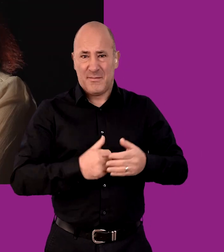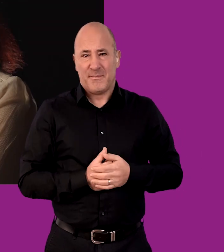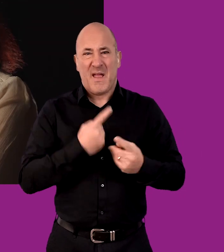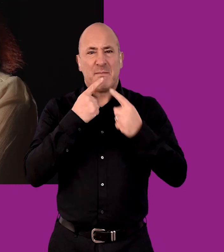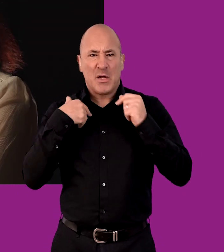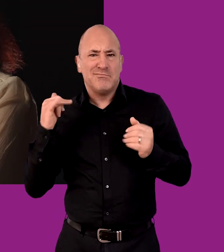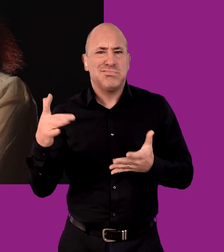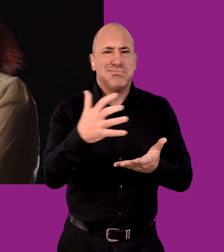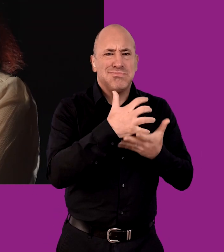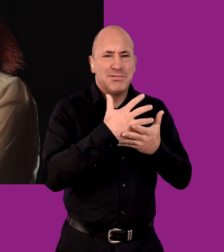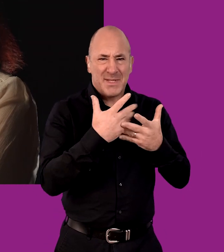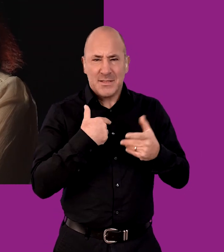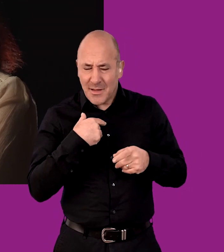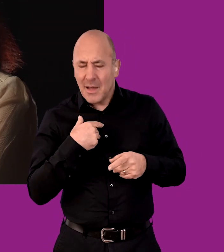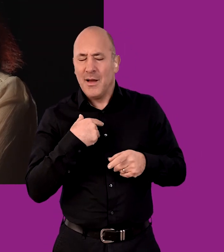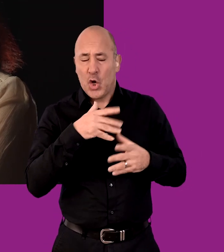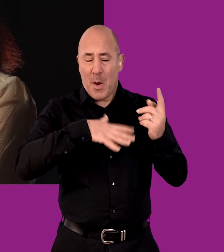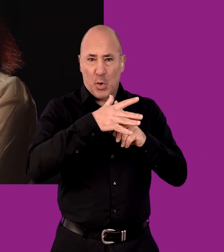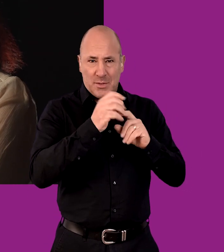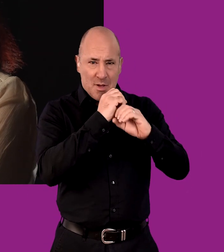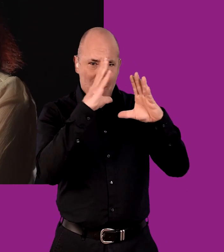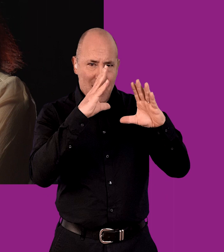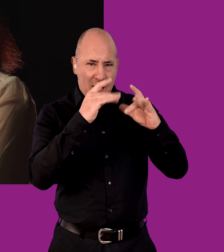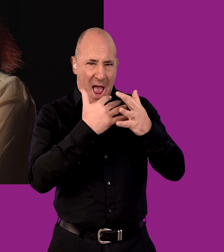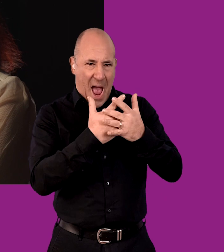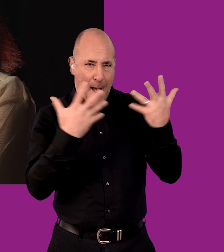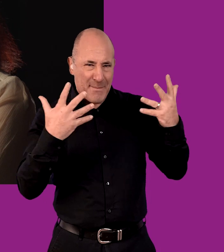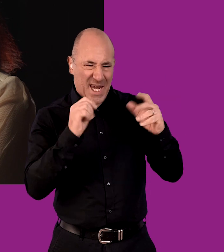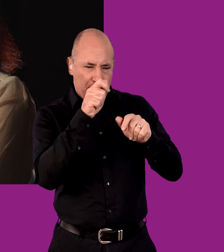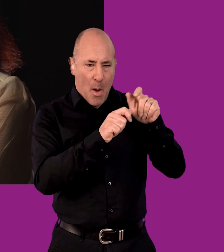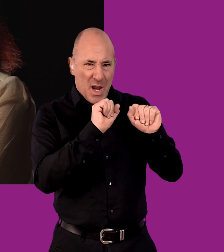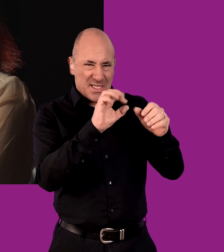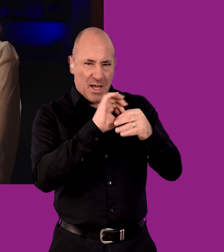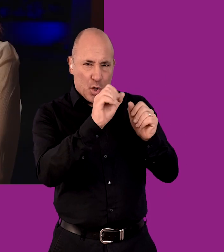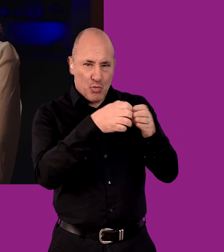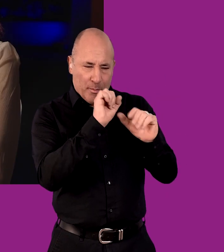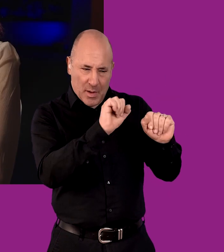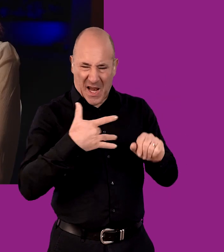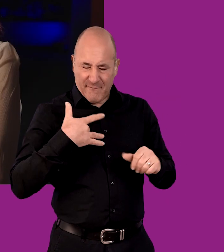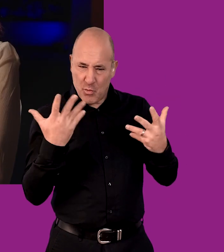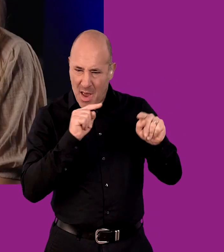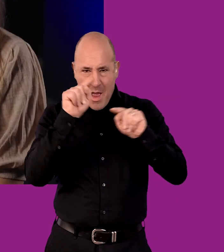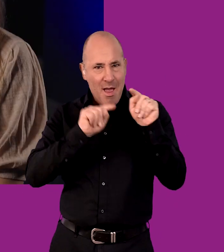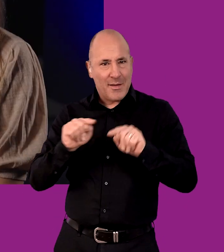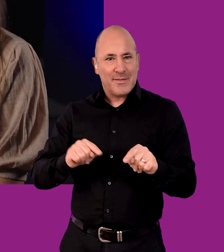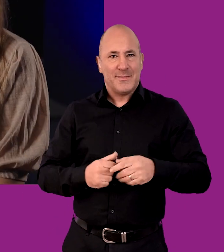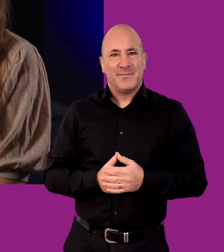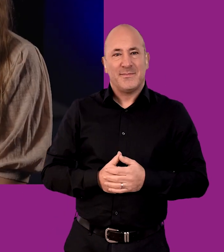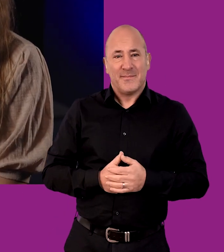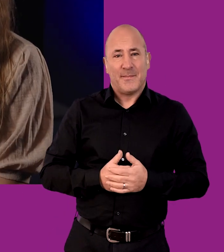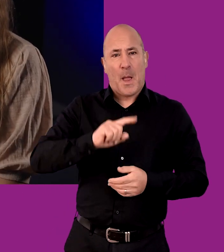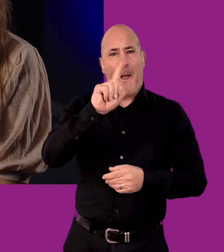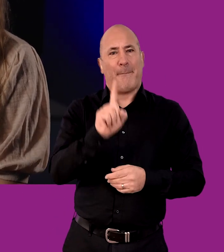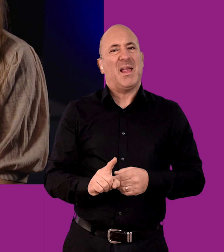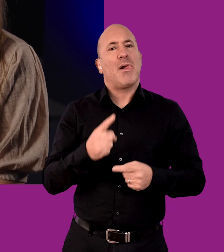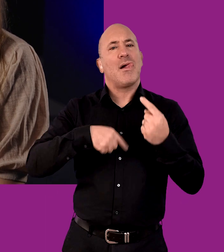The information we collect helps communities understand the size of these groups' populations and where they live. People identified their